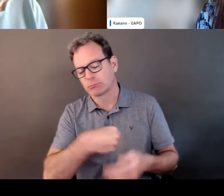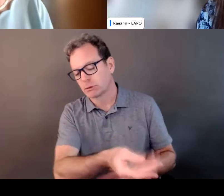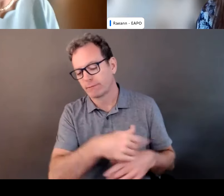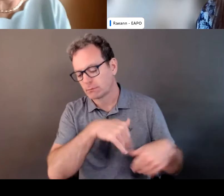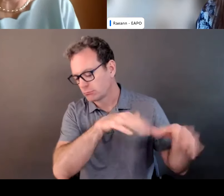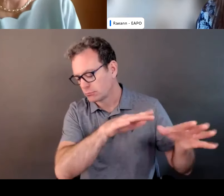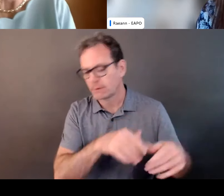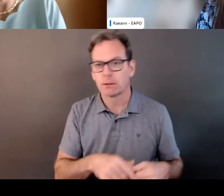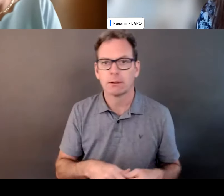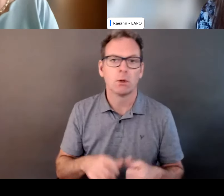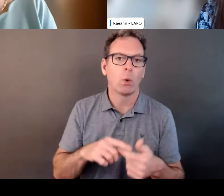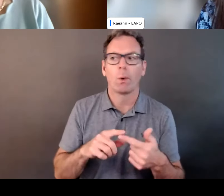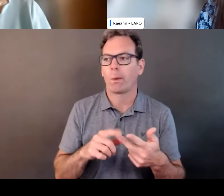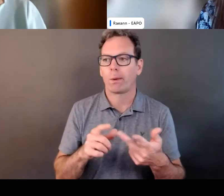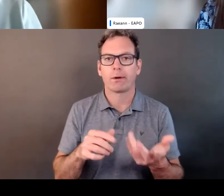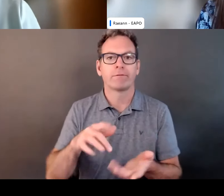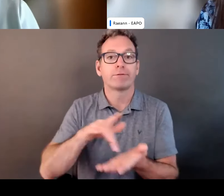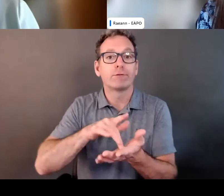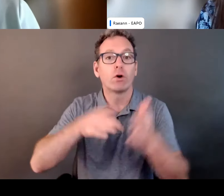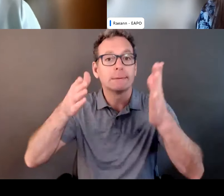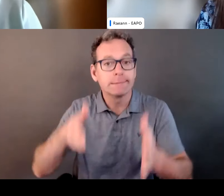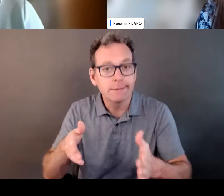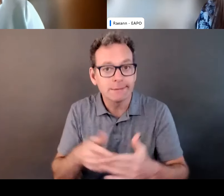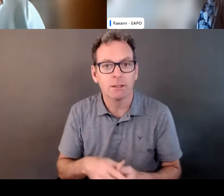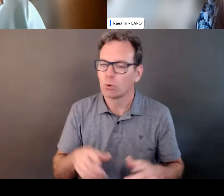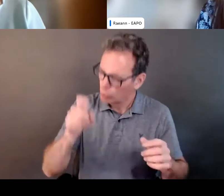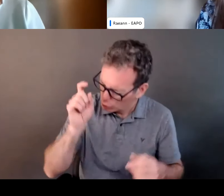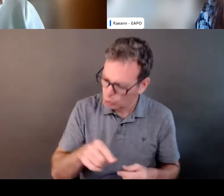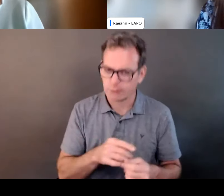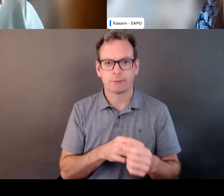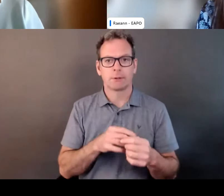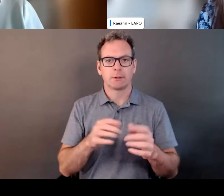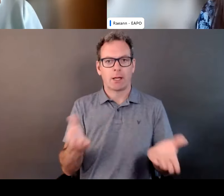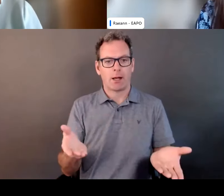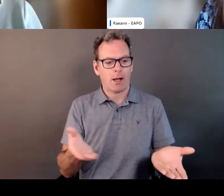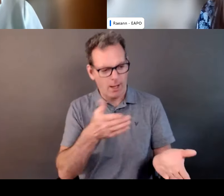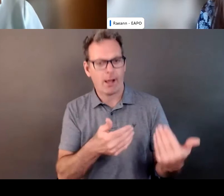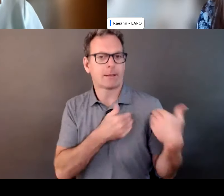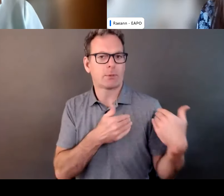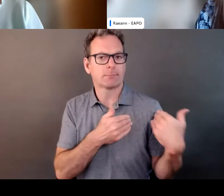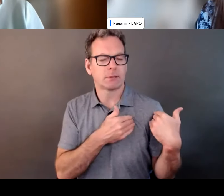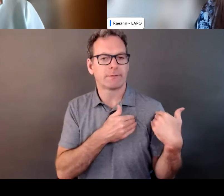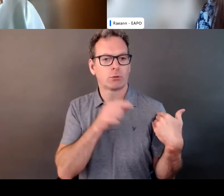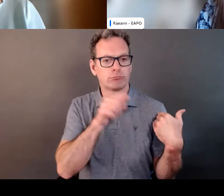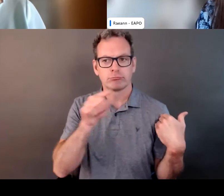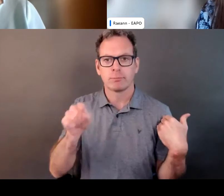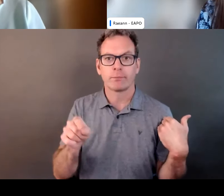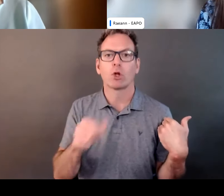I have very strong opinions about this. Right. We Yeah. could and should be doing much better than we're doing, and not blame the